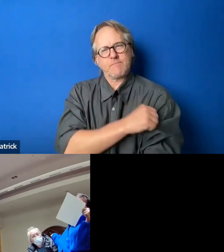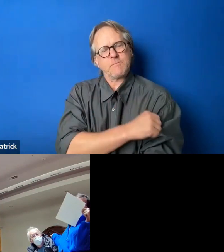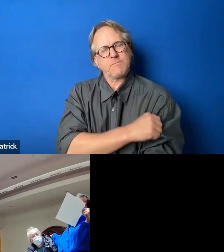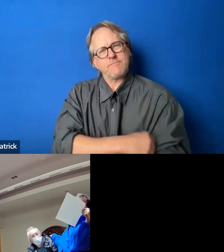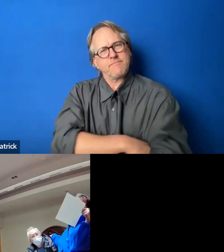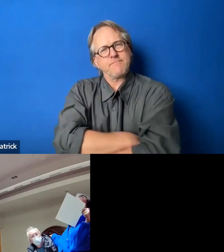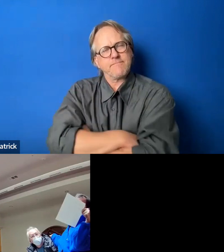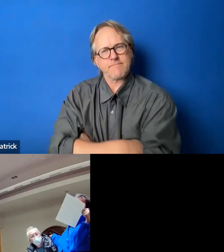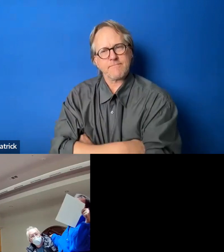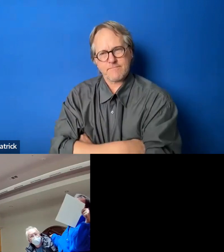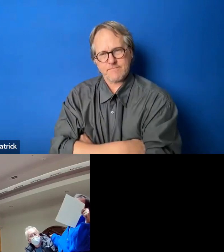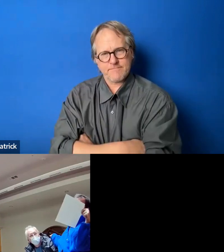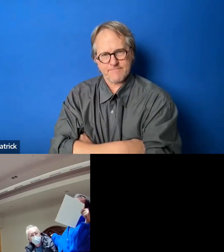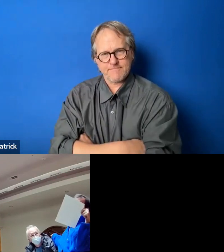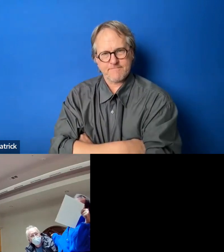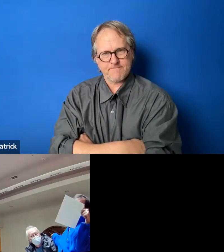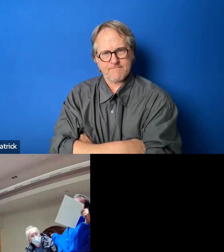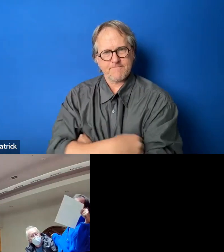someone with